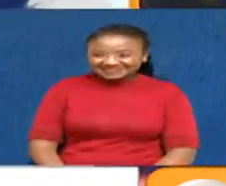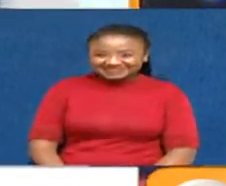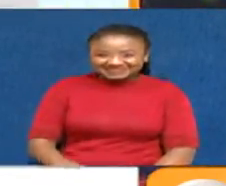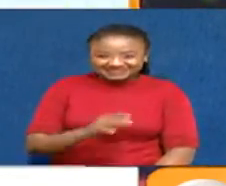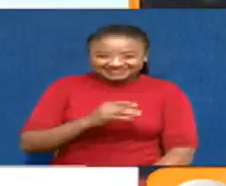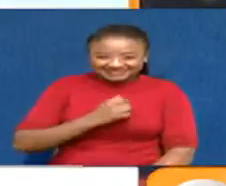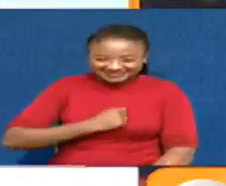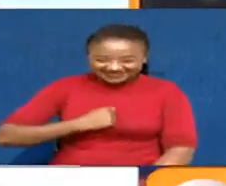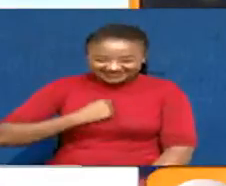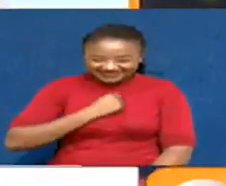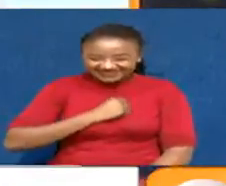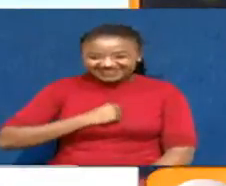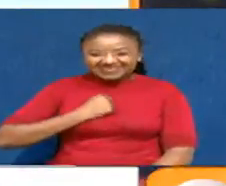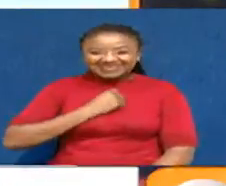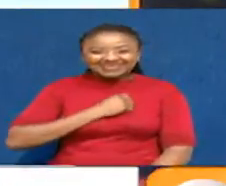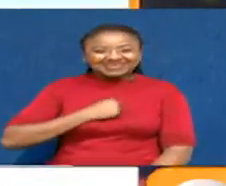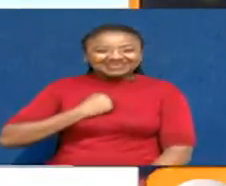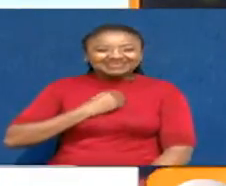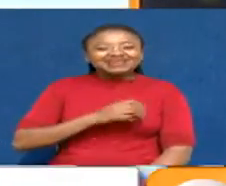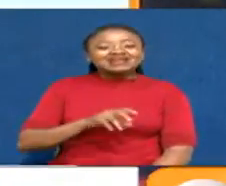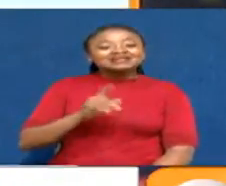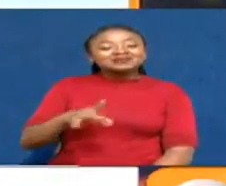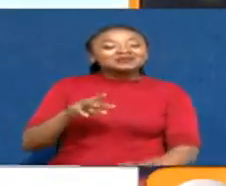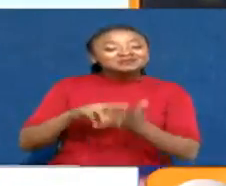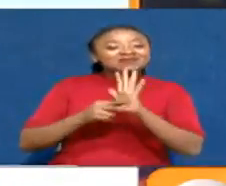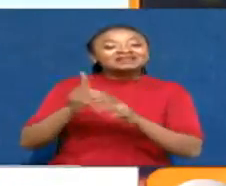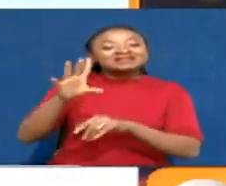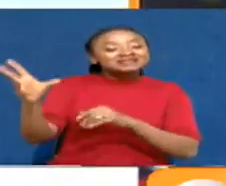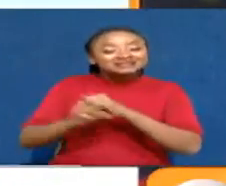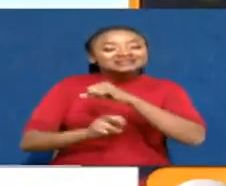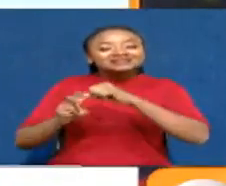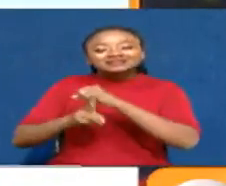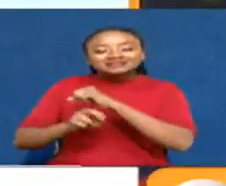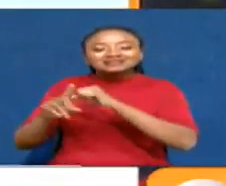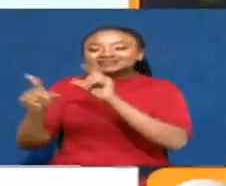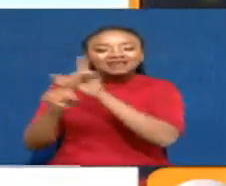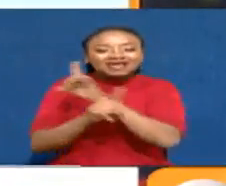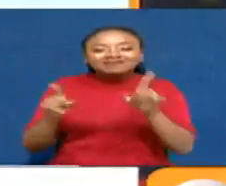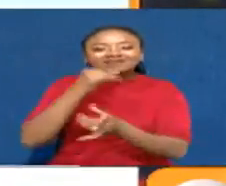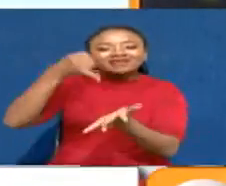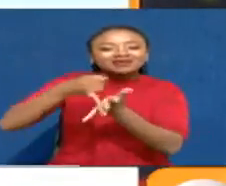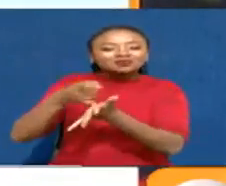I'm sorry. Okay. So they pick everything including cuckoo and fences and